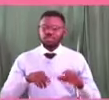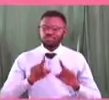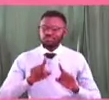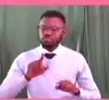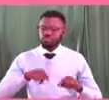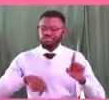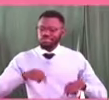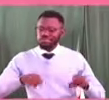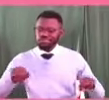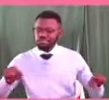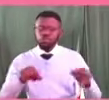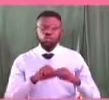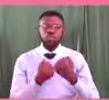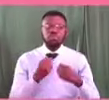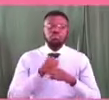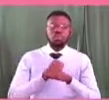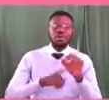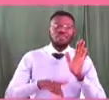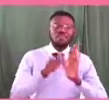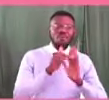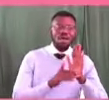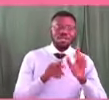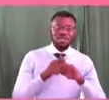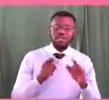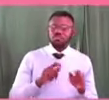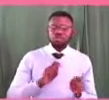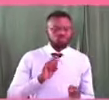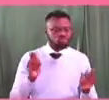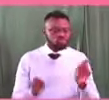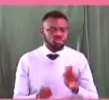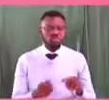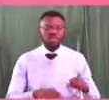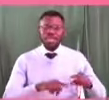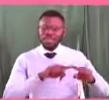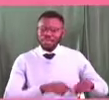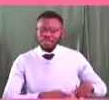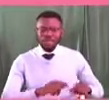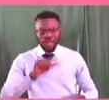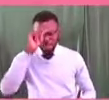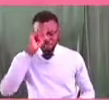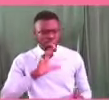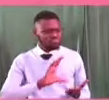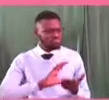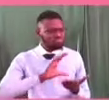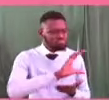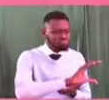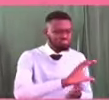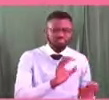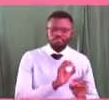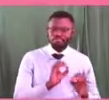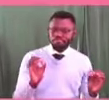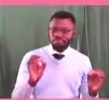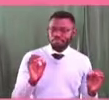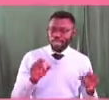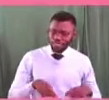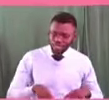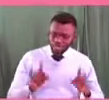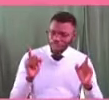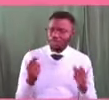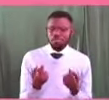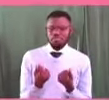programs and transitioning them from dependency on government funding into income